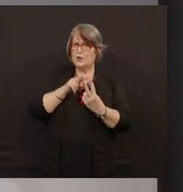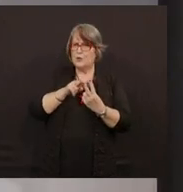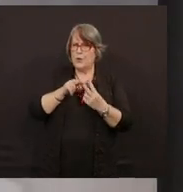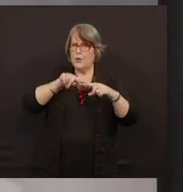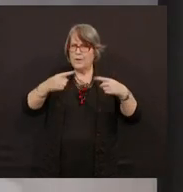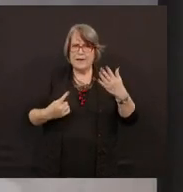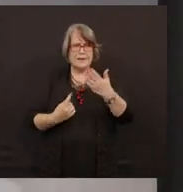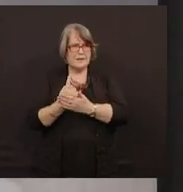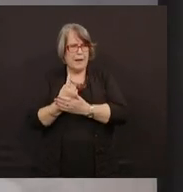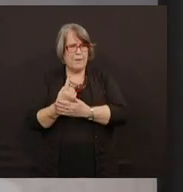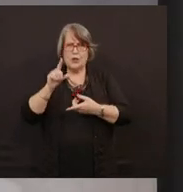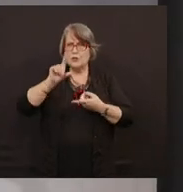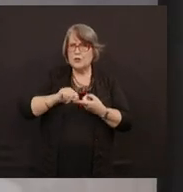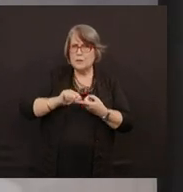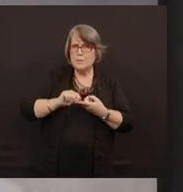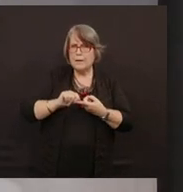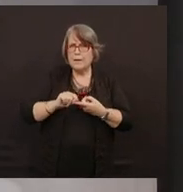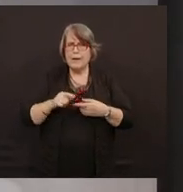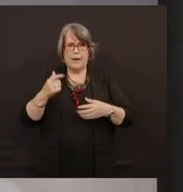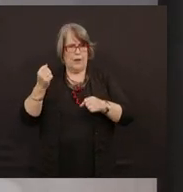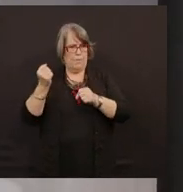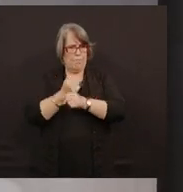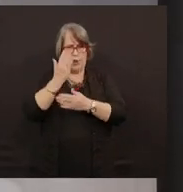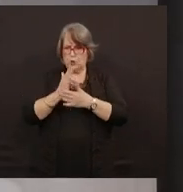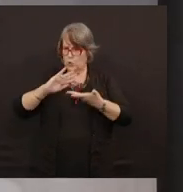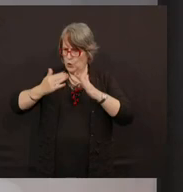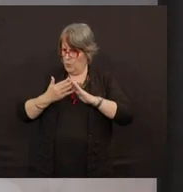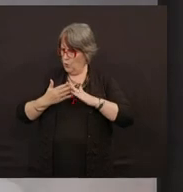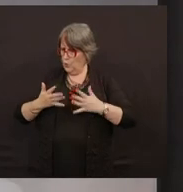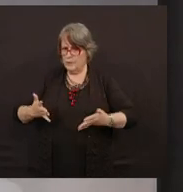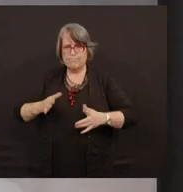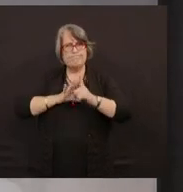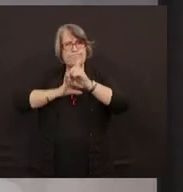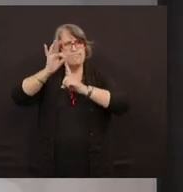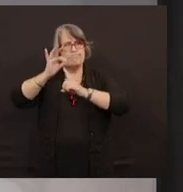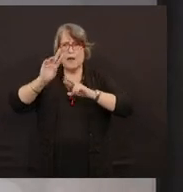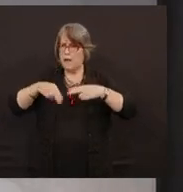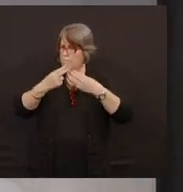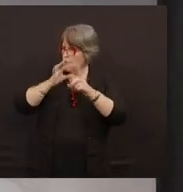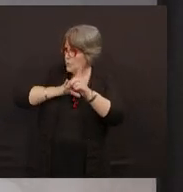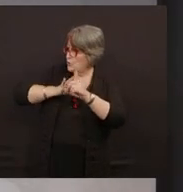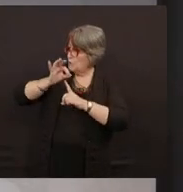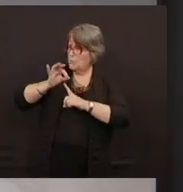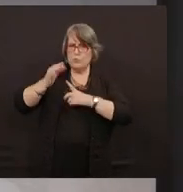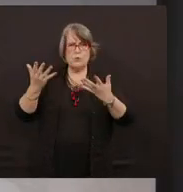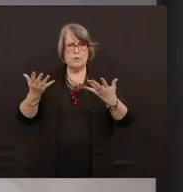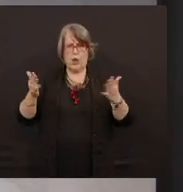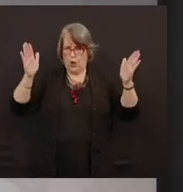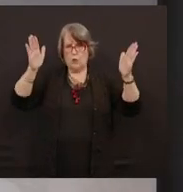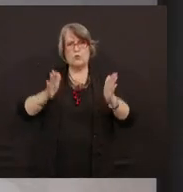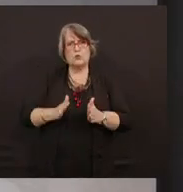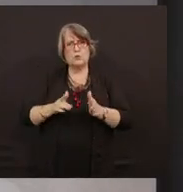one. You actually enrich communities, enrich families and enrich individuals, and you